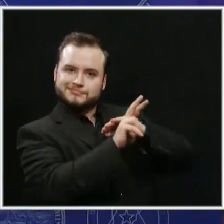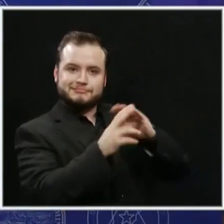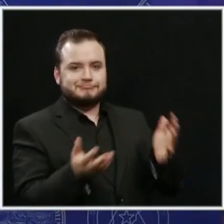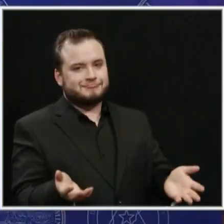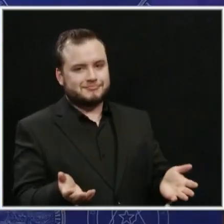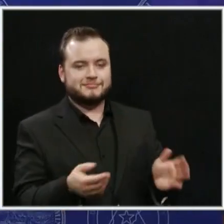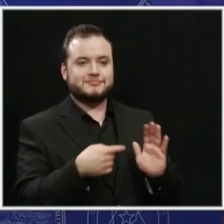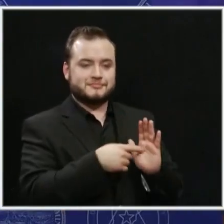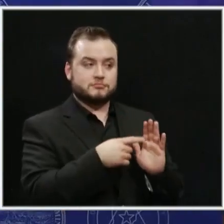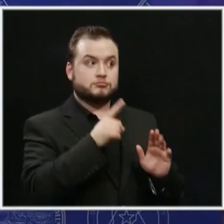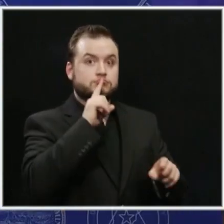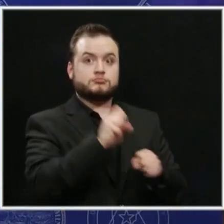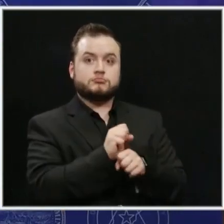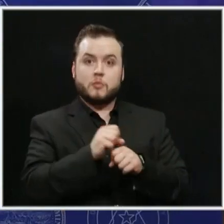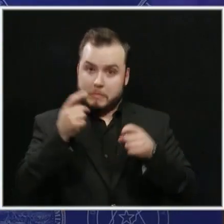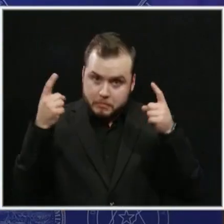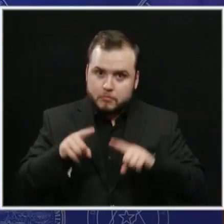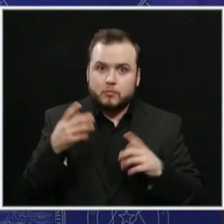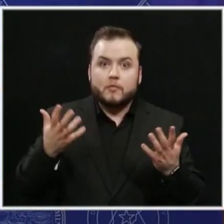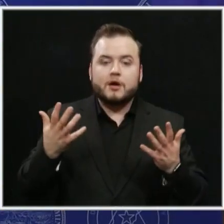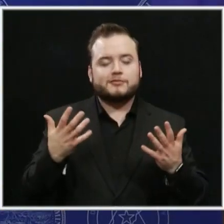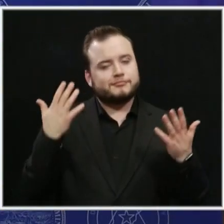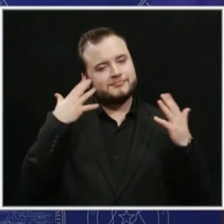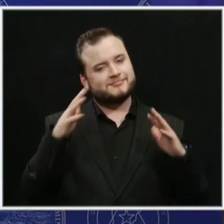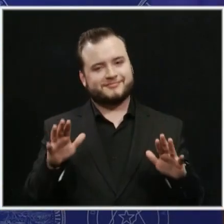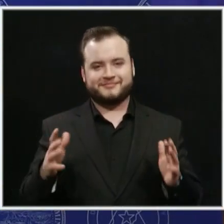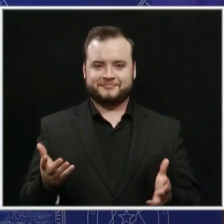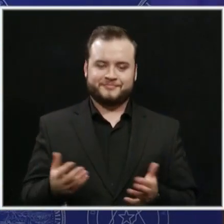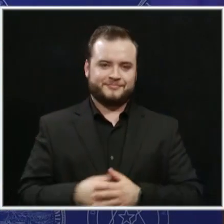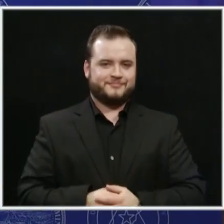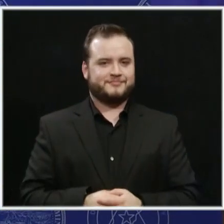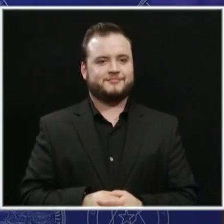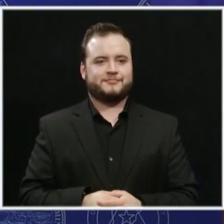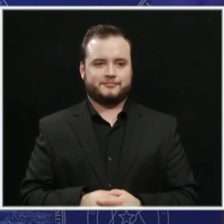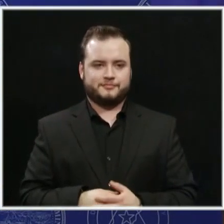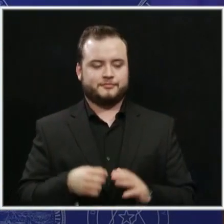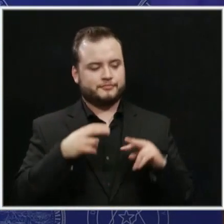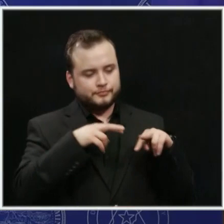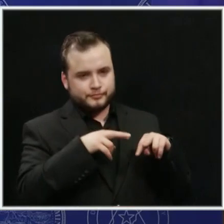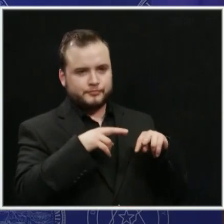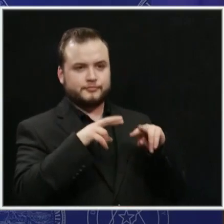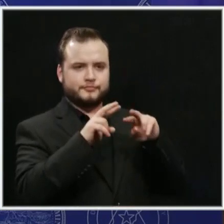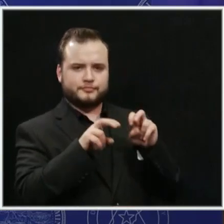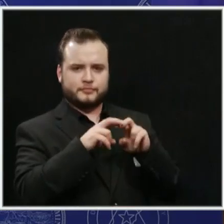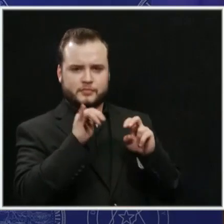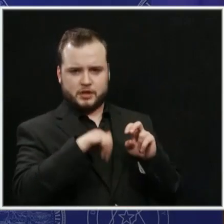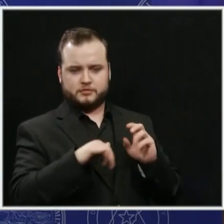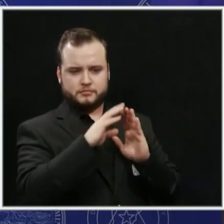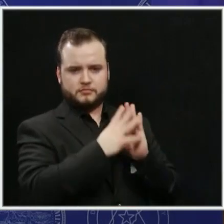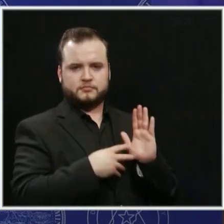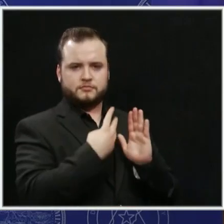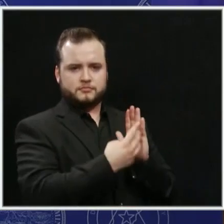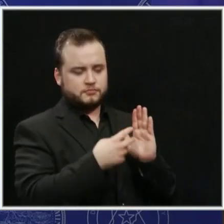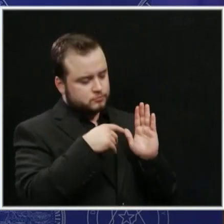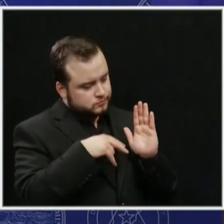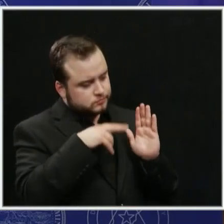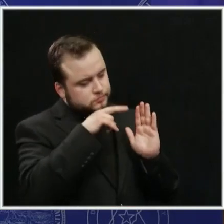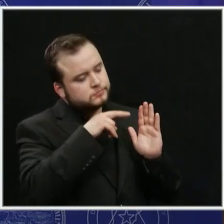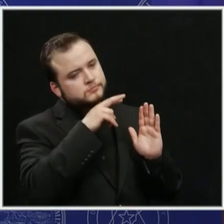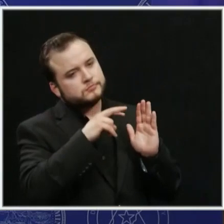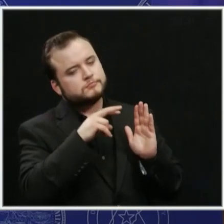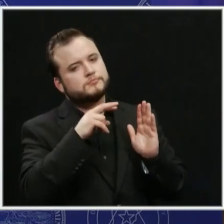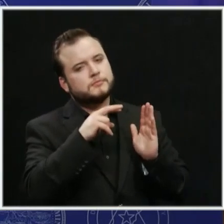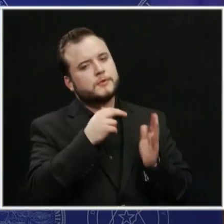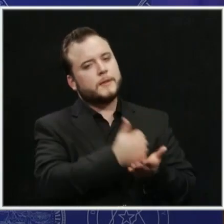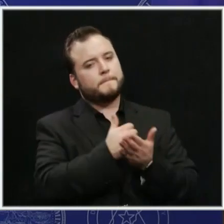And I think we need to take each model and learn what we can from it, but very clearly there are models out there, such as University of Washington